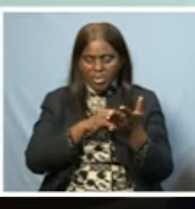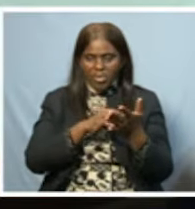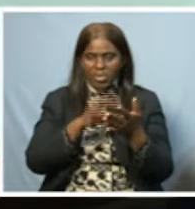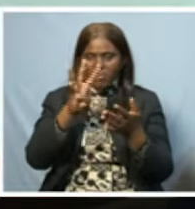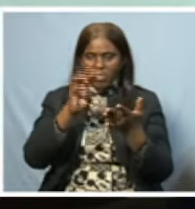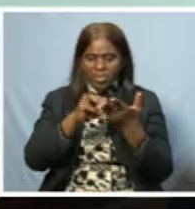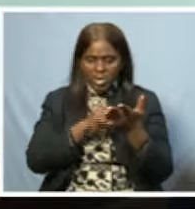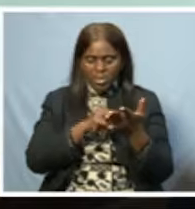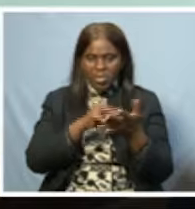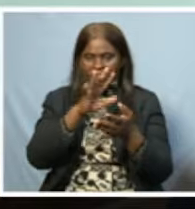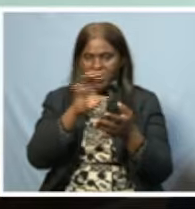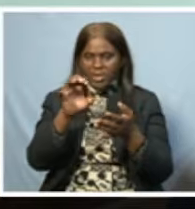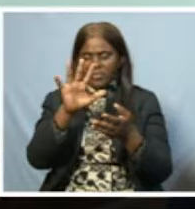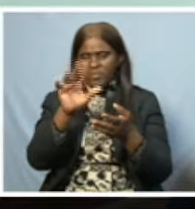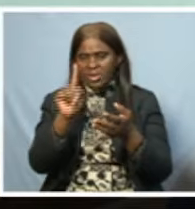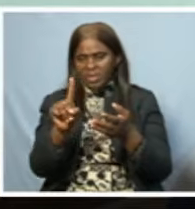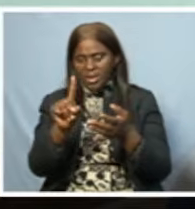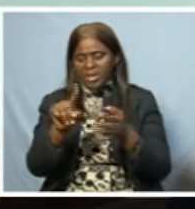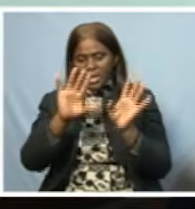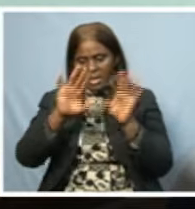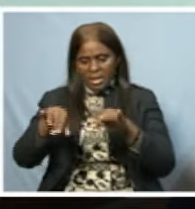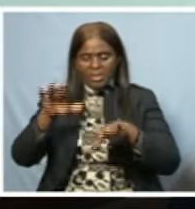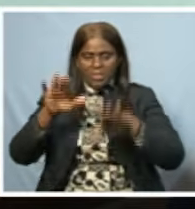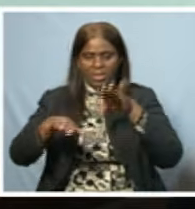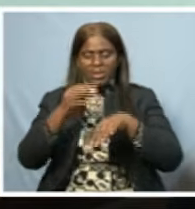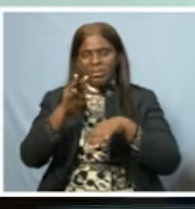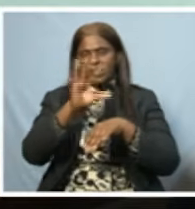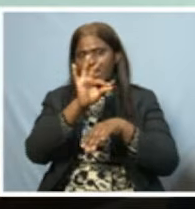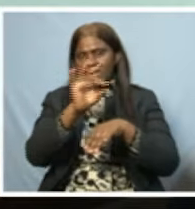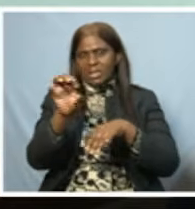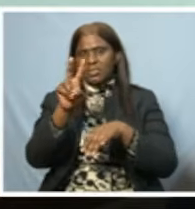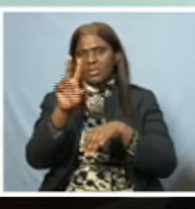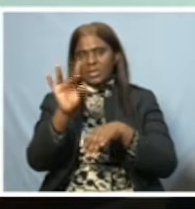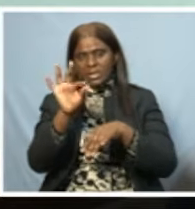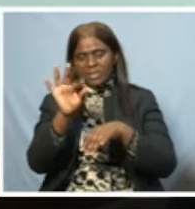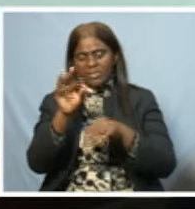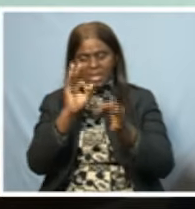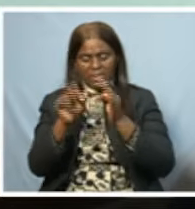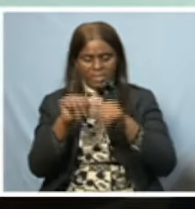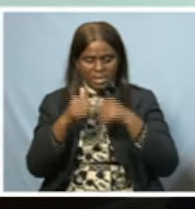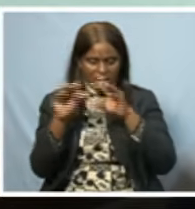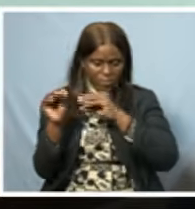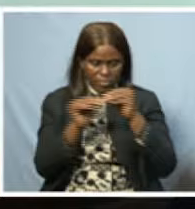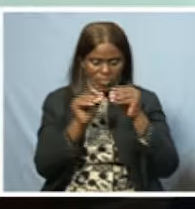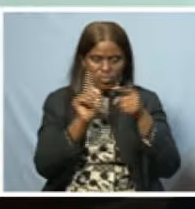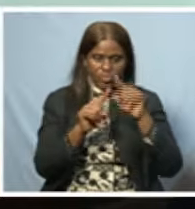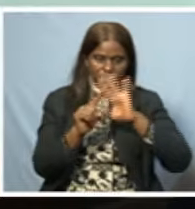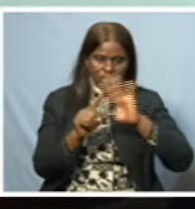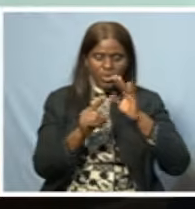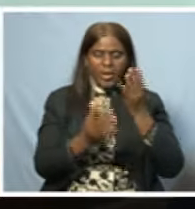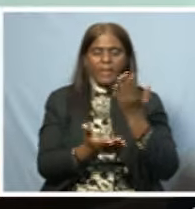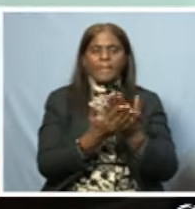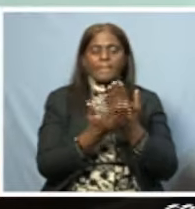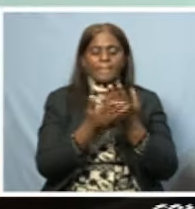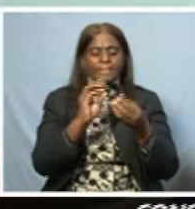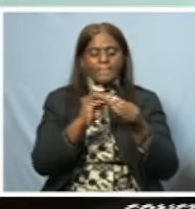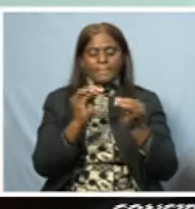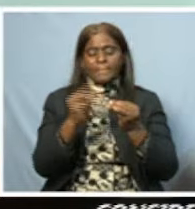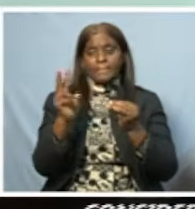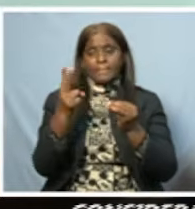4,551,538, leaving a balance of 927. So if we go to the Appendix 2,